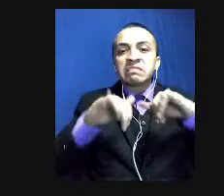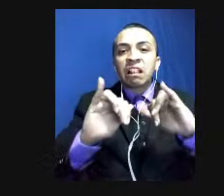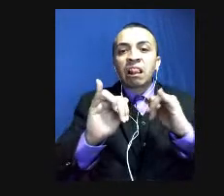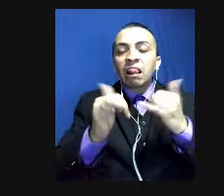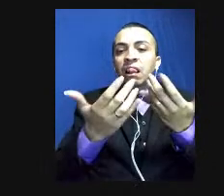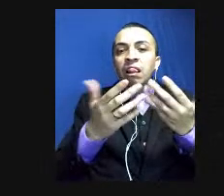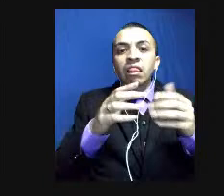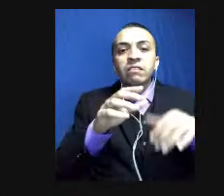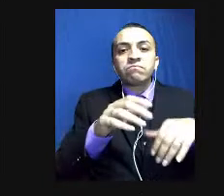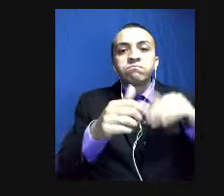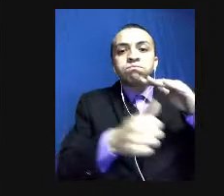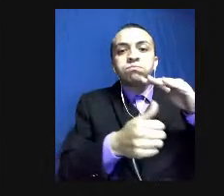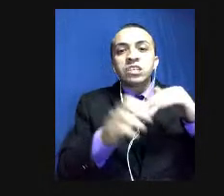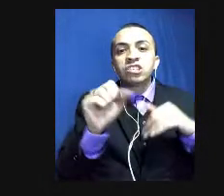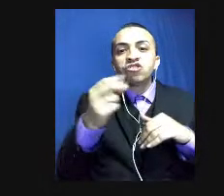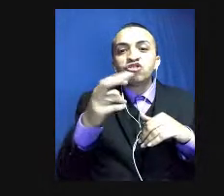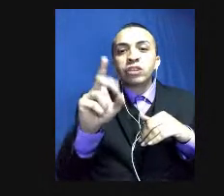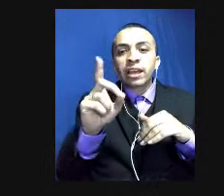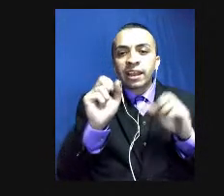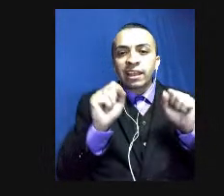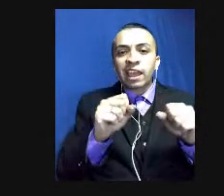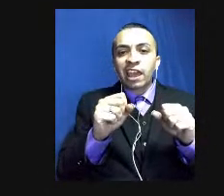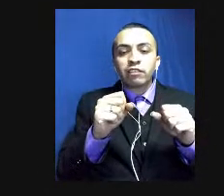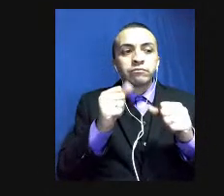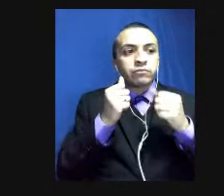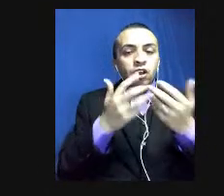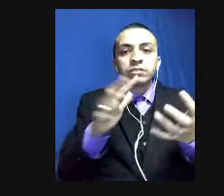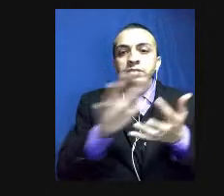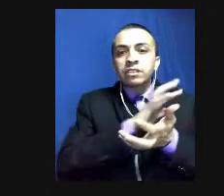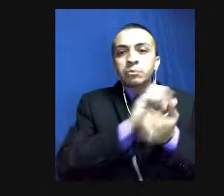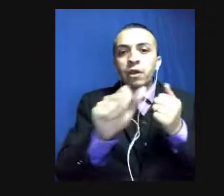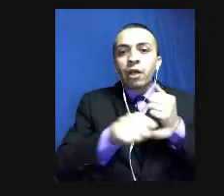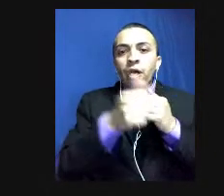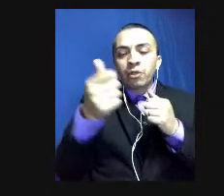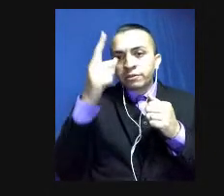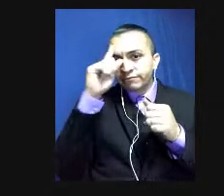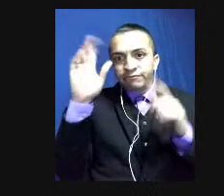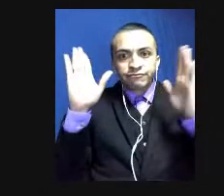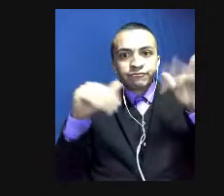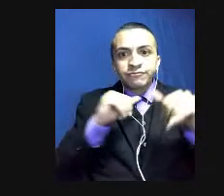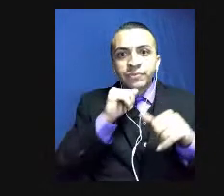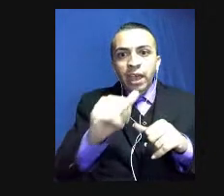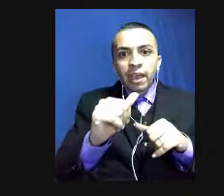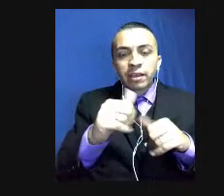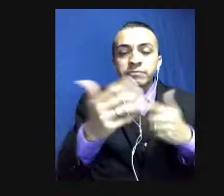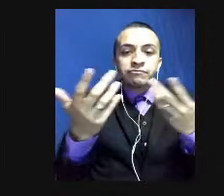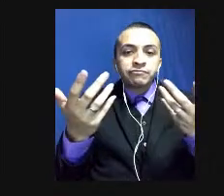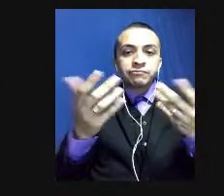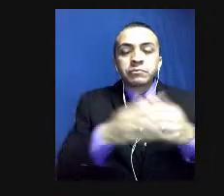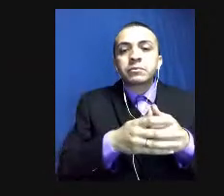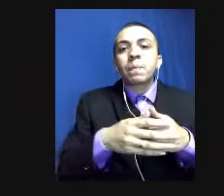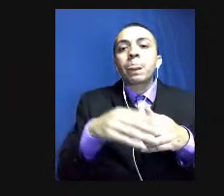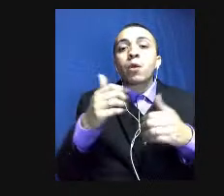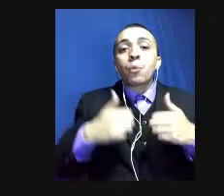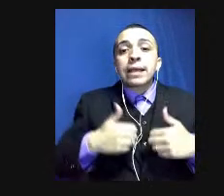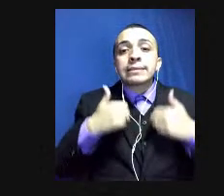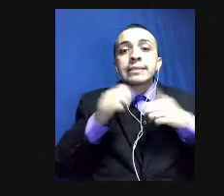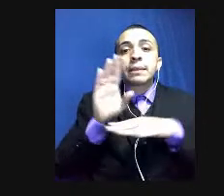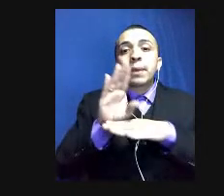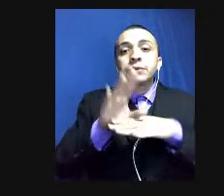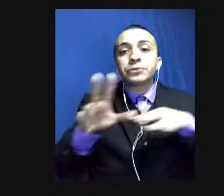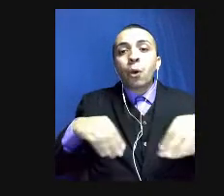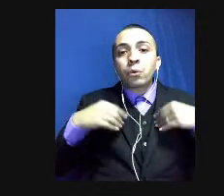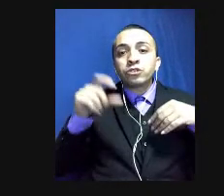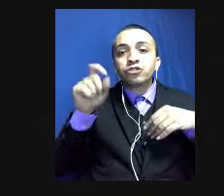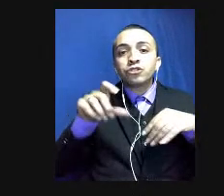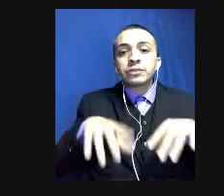or worse with a single rainfall that would otherwise not cause any runoff. Residents and business owners should take some